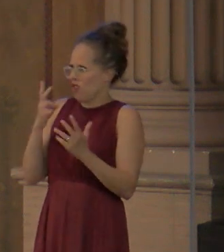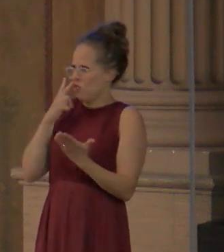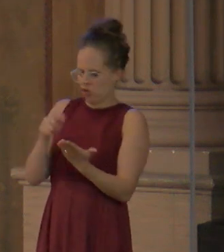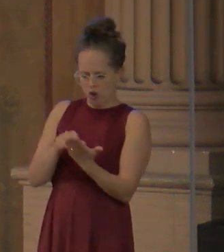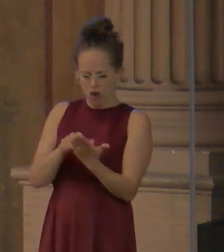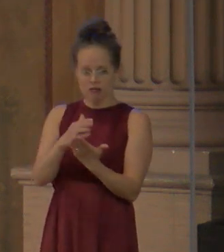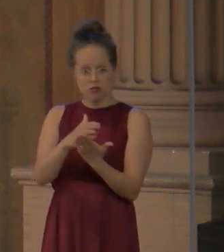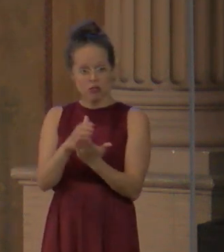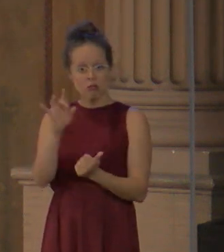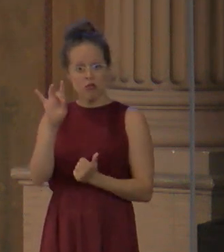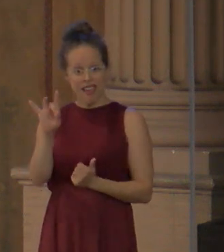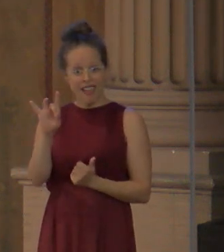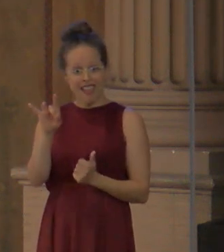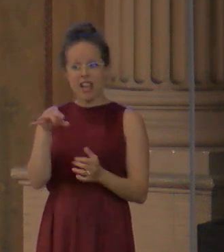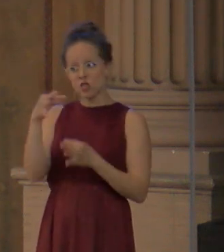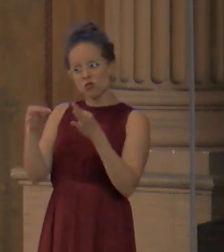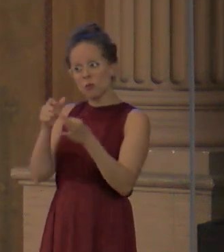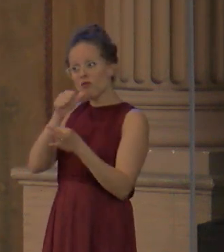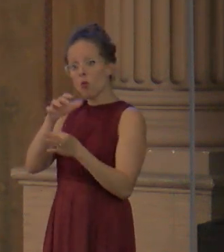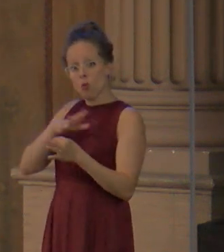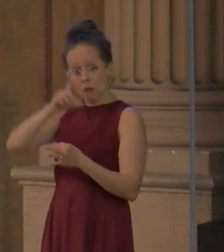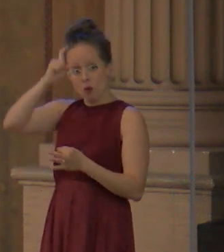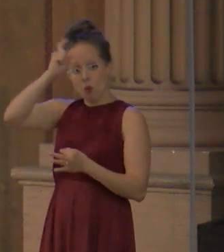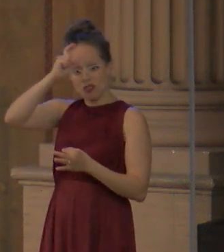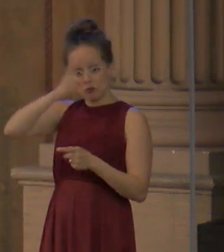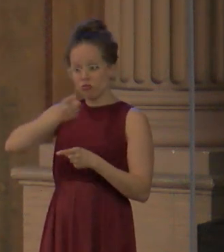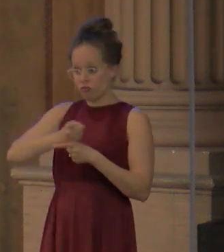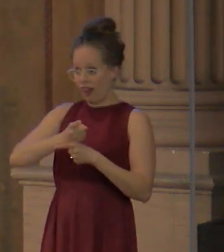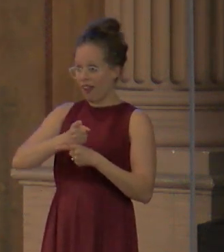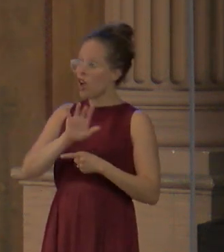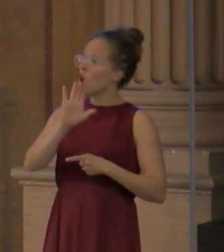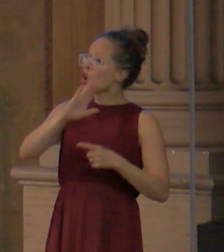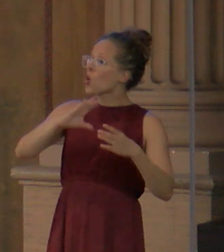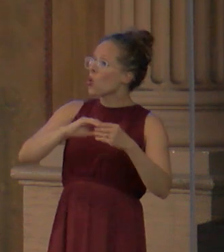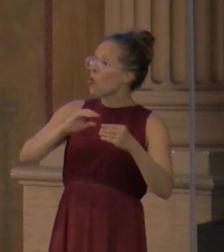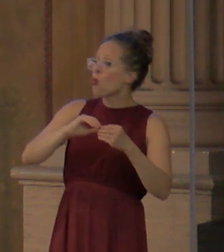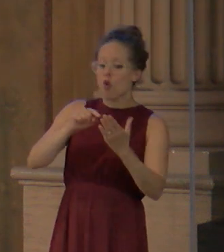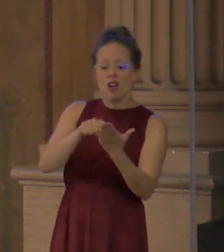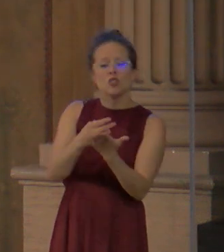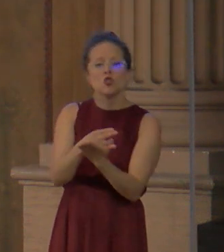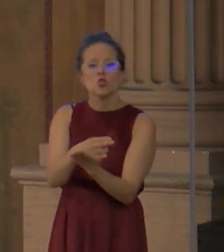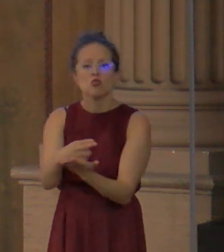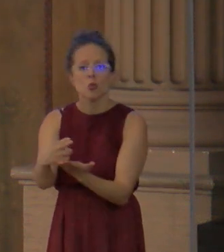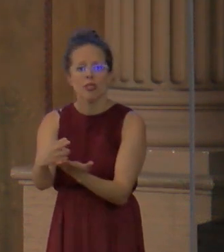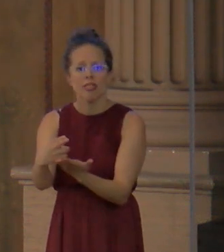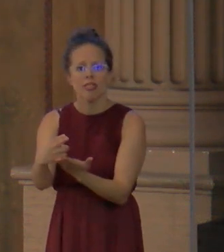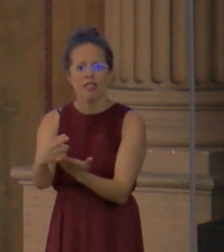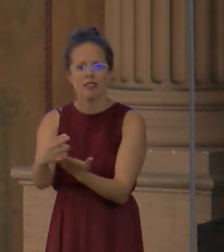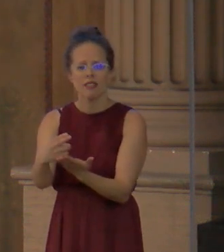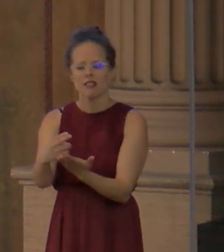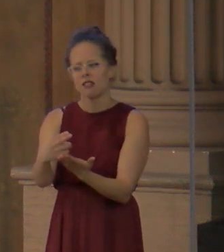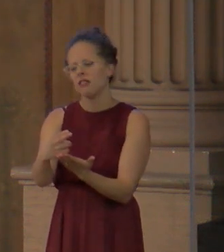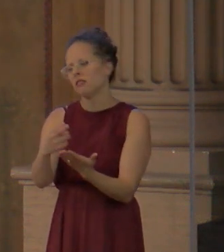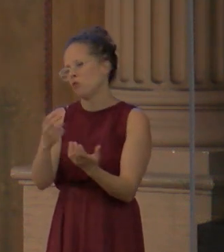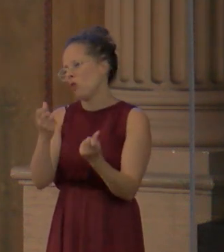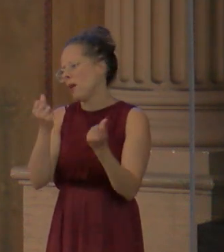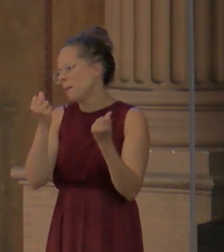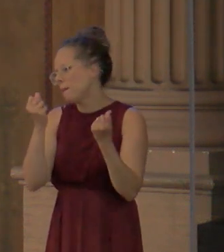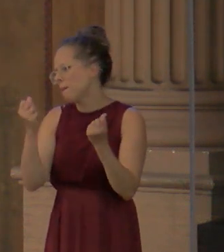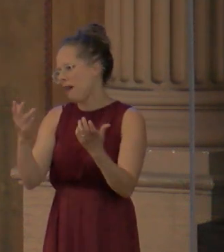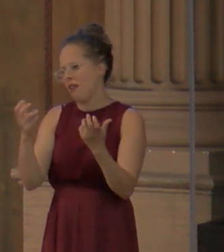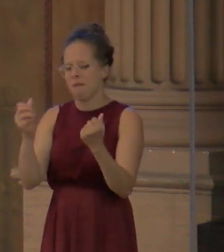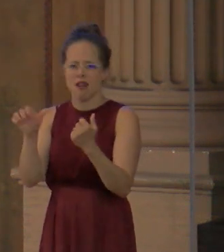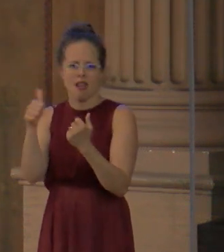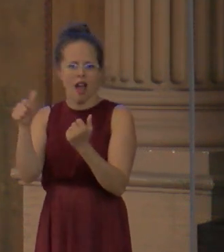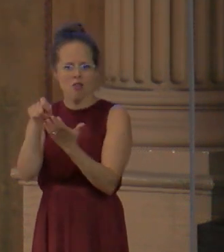in that description of woman wisdom, right? That her words speak truth. And there are many, many, many other passages that speak